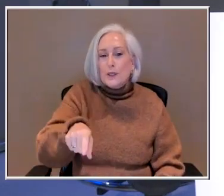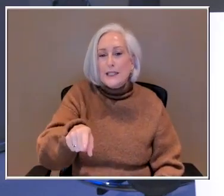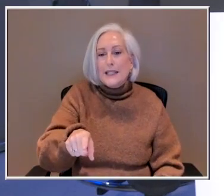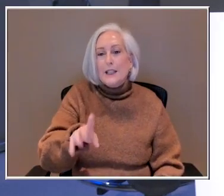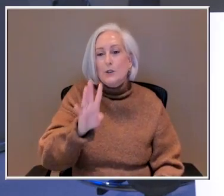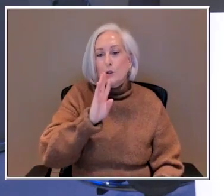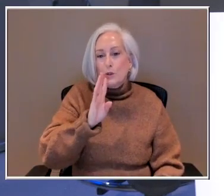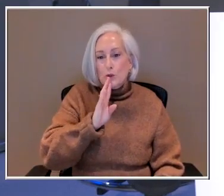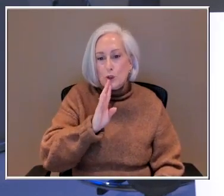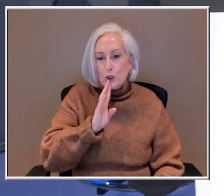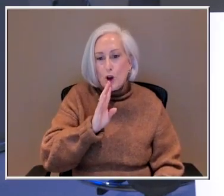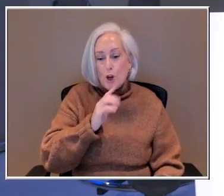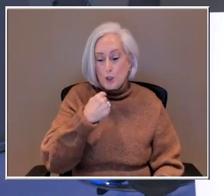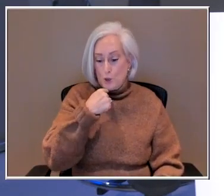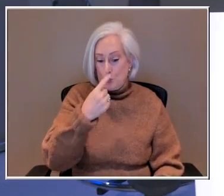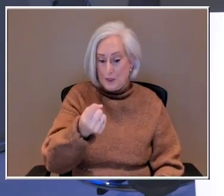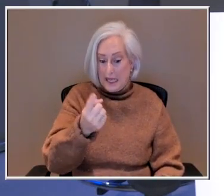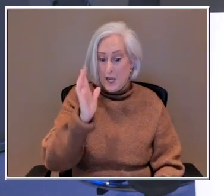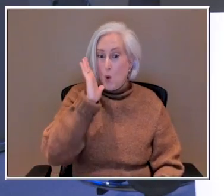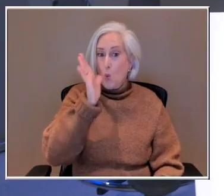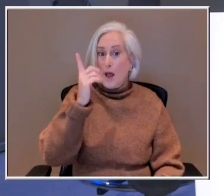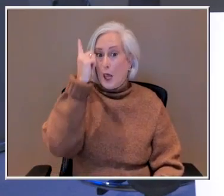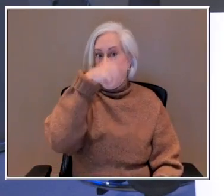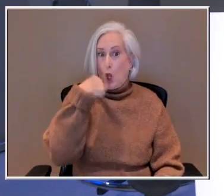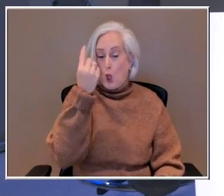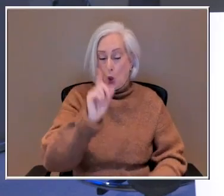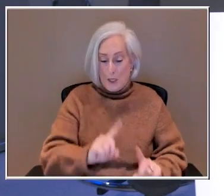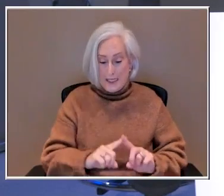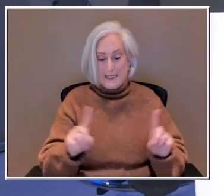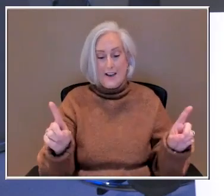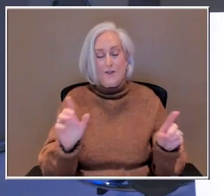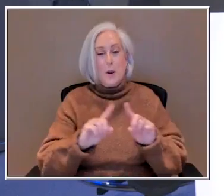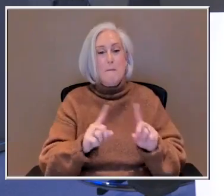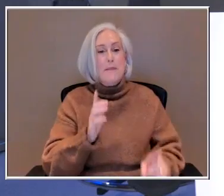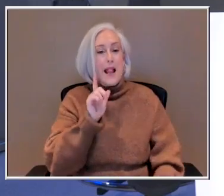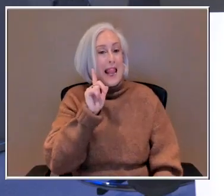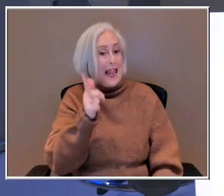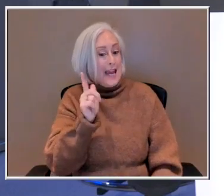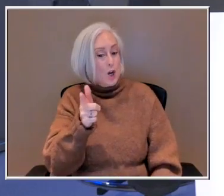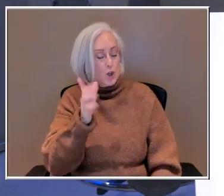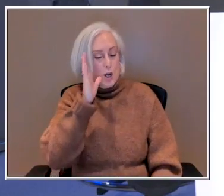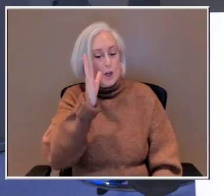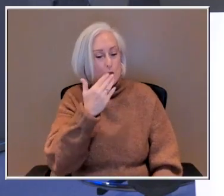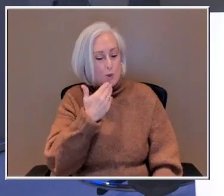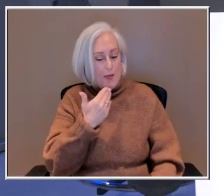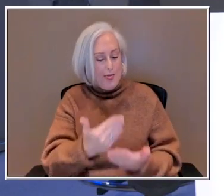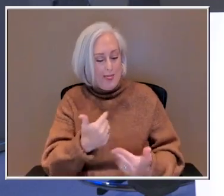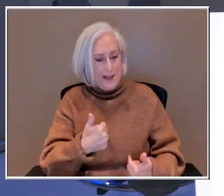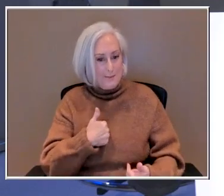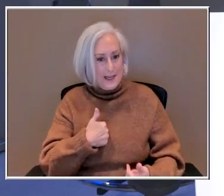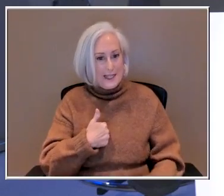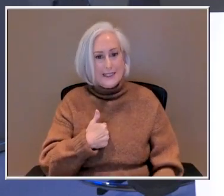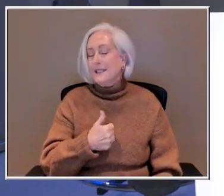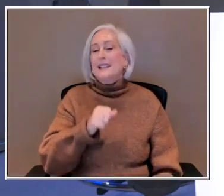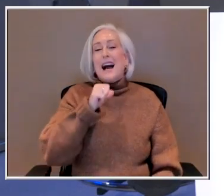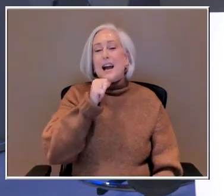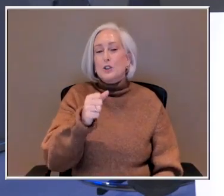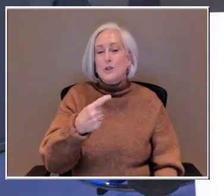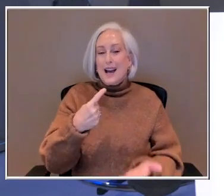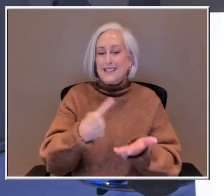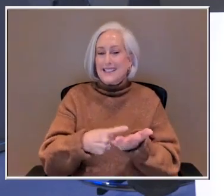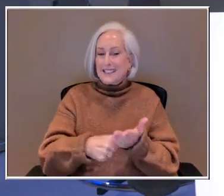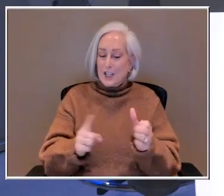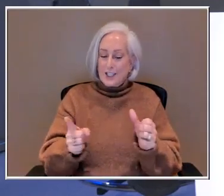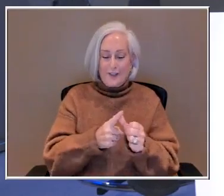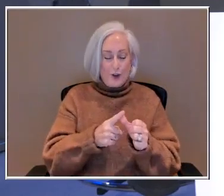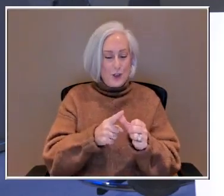look really different, but you're going to thank me later. I promise I do not discuss this at the first visit. I don't say, hi, my